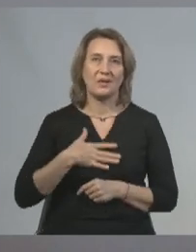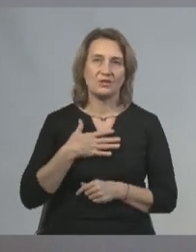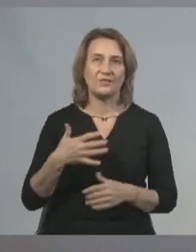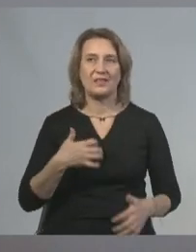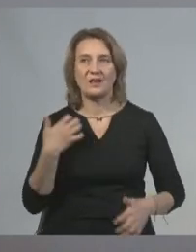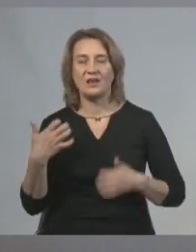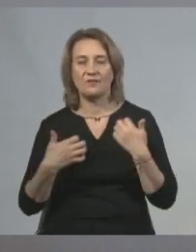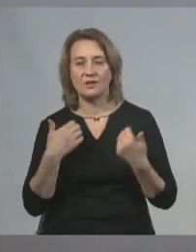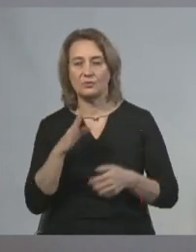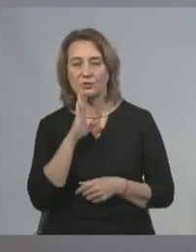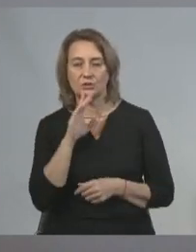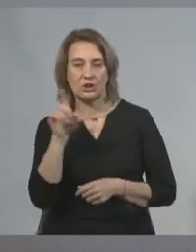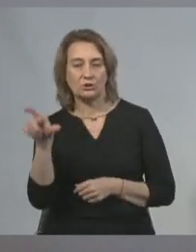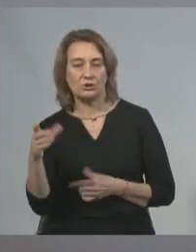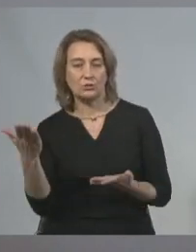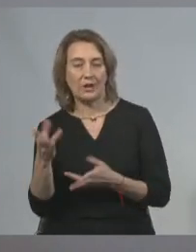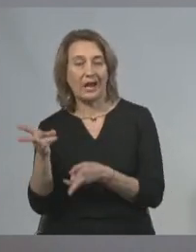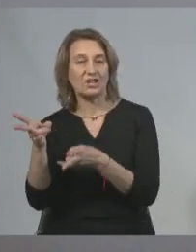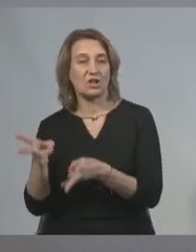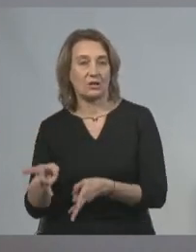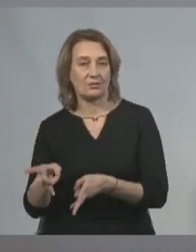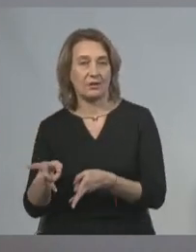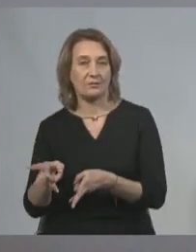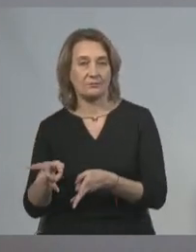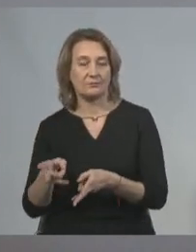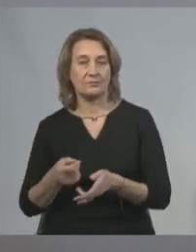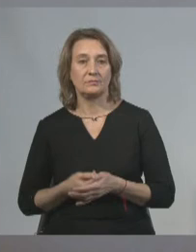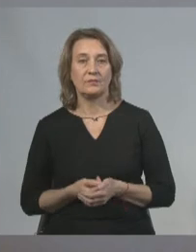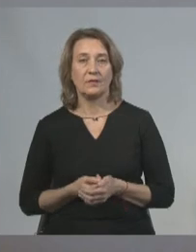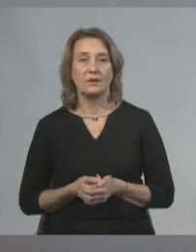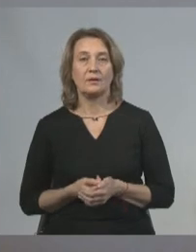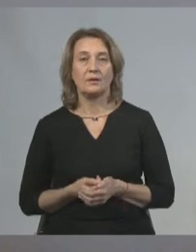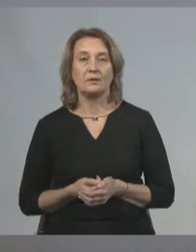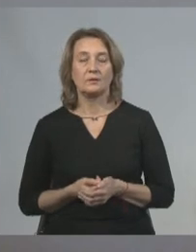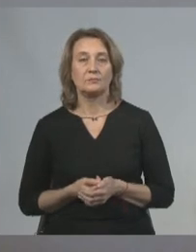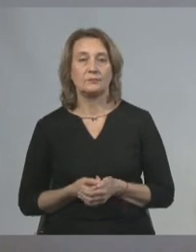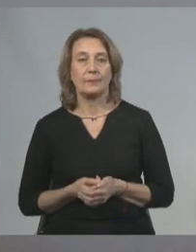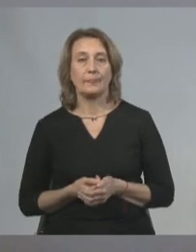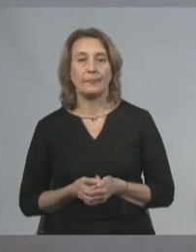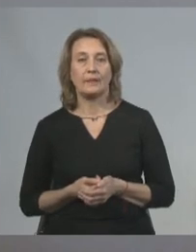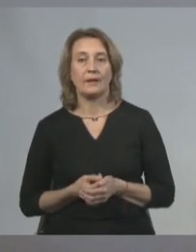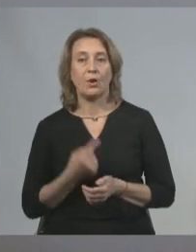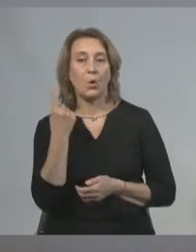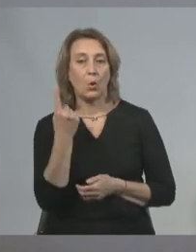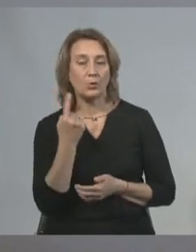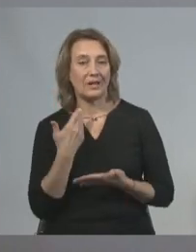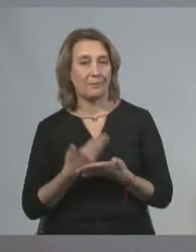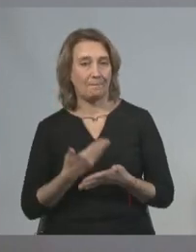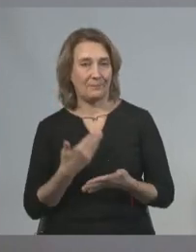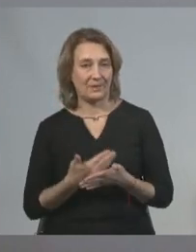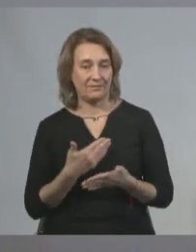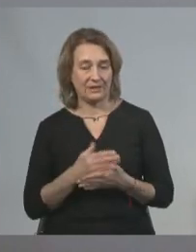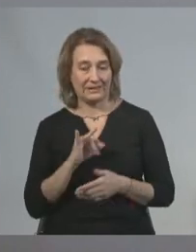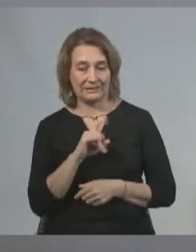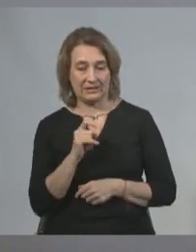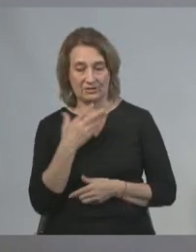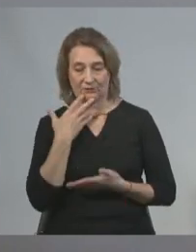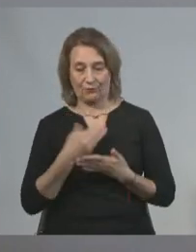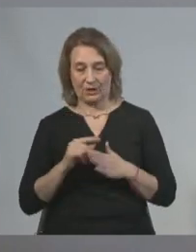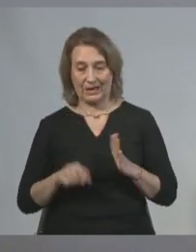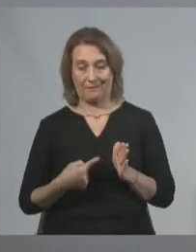from 2017 from bangalore is the second biggest city in my country uh and everything happened